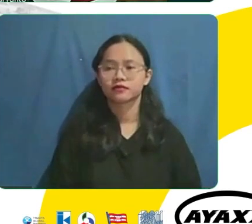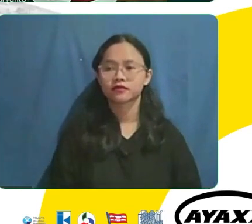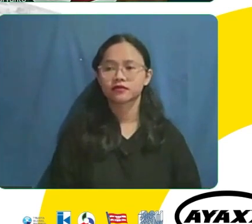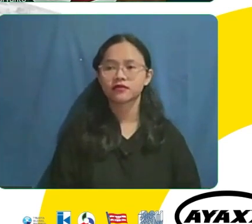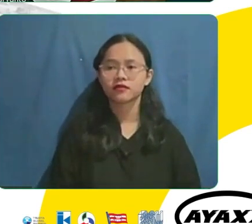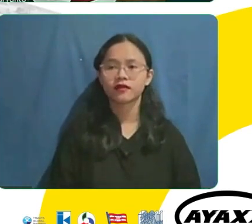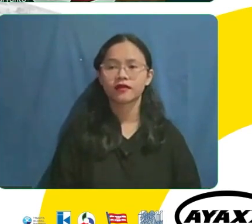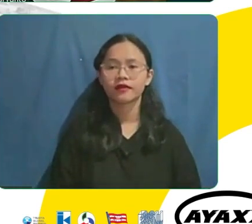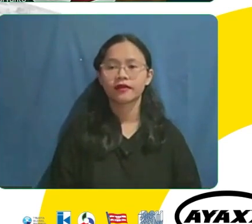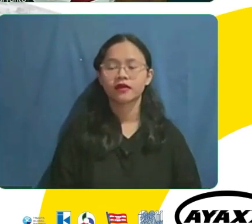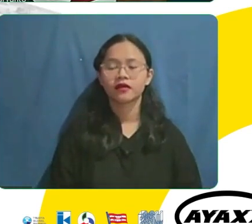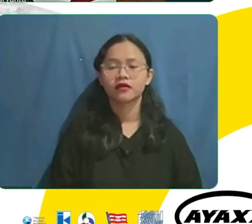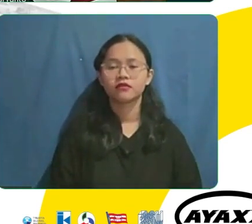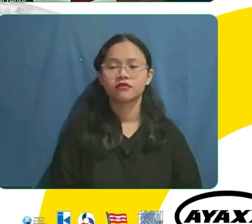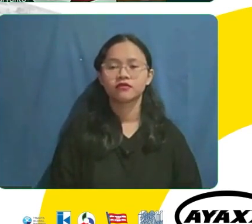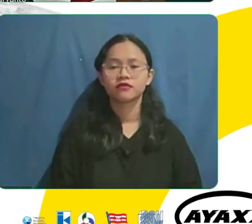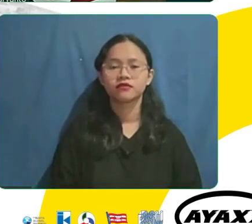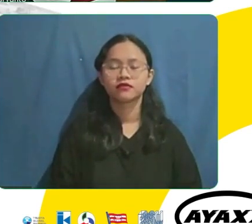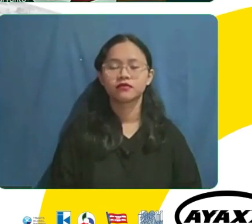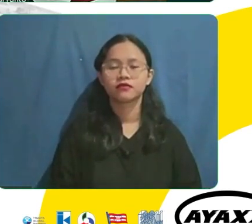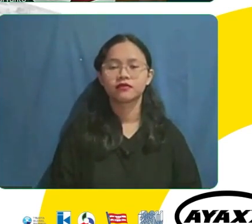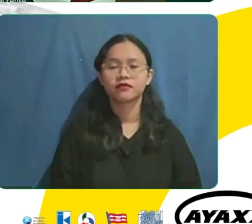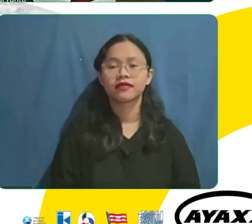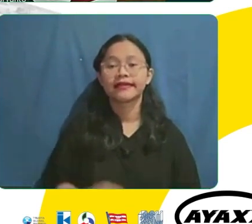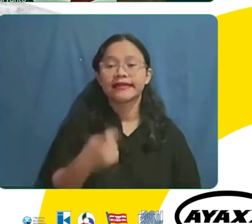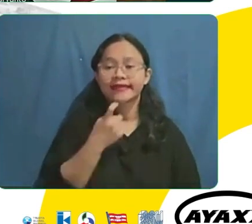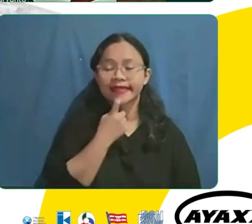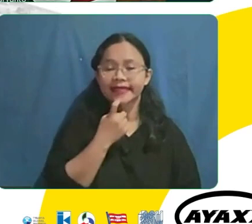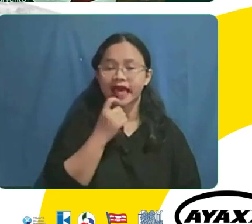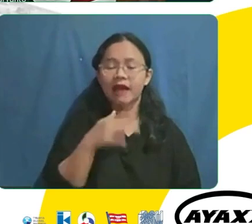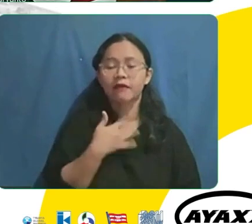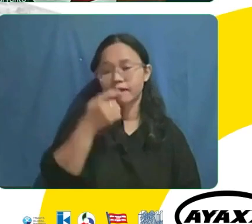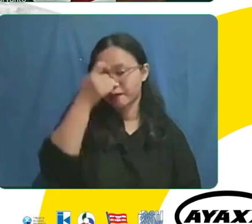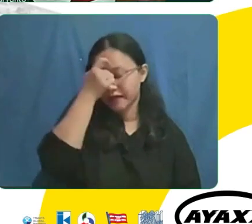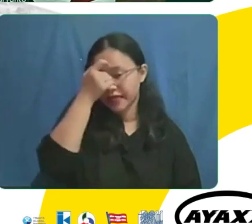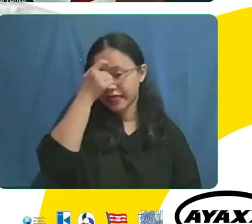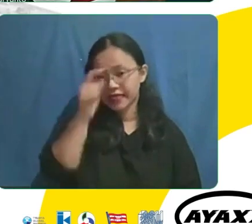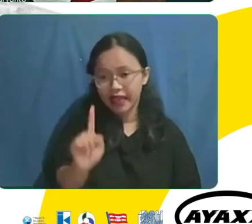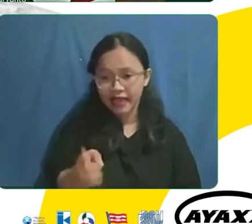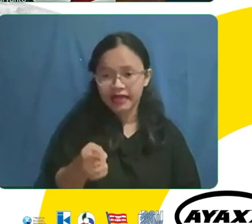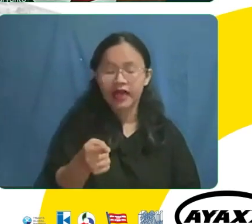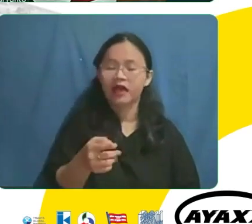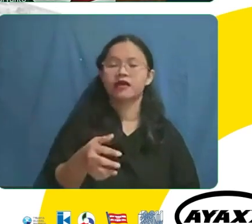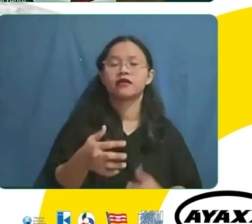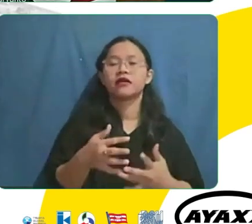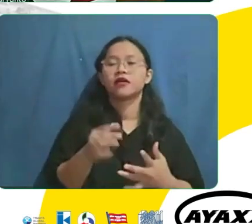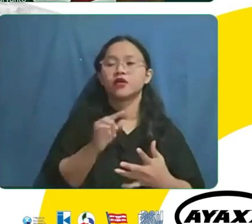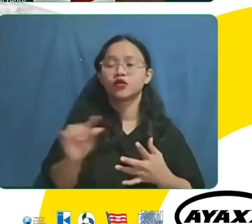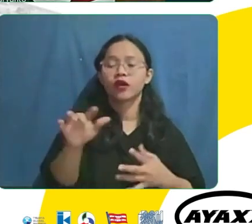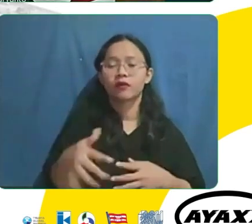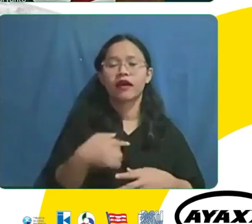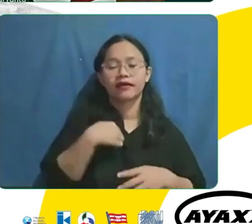dengue fever patients based on their home. We can see in Jakarta, in central